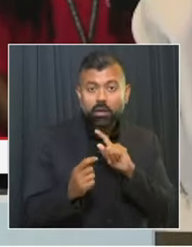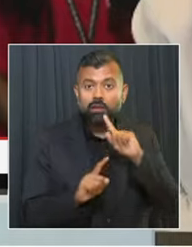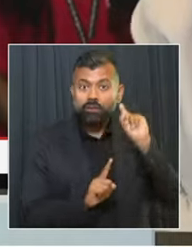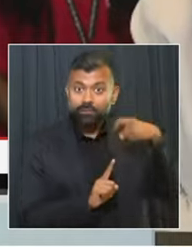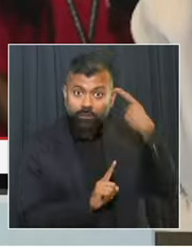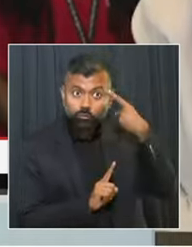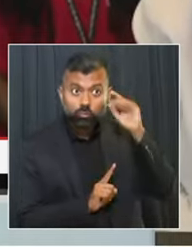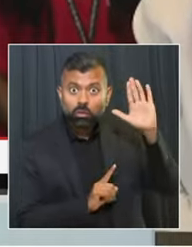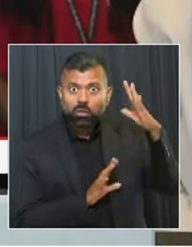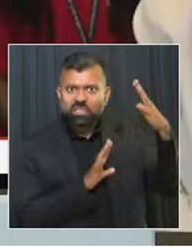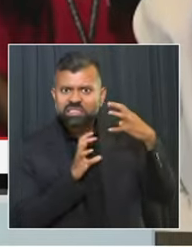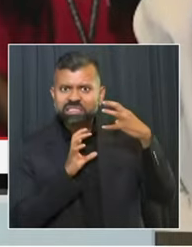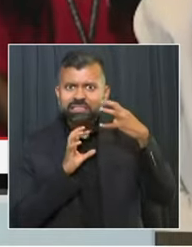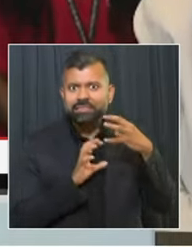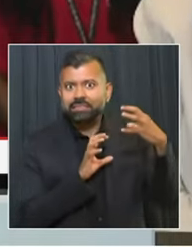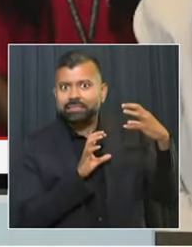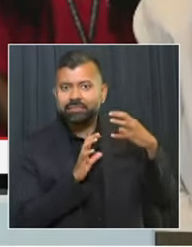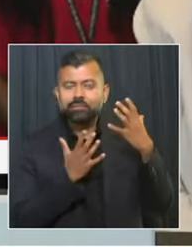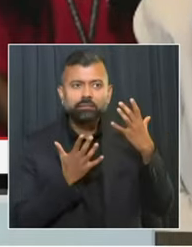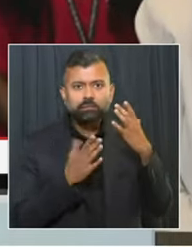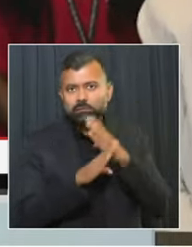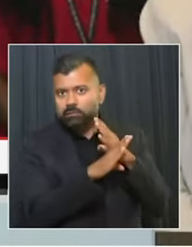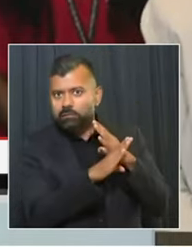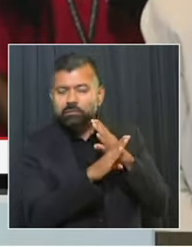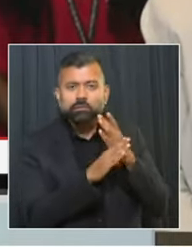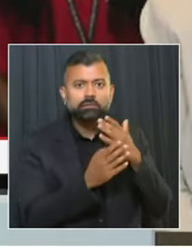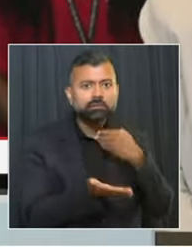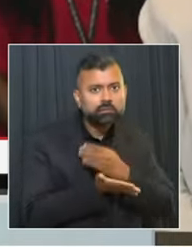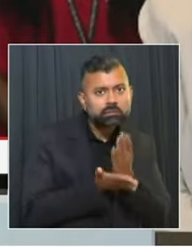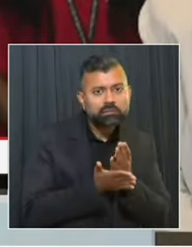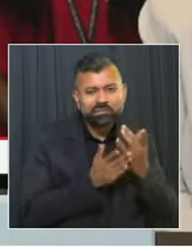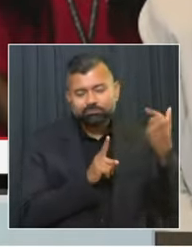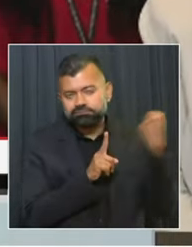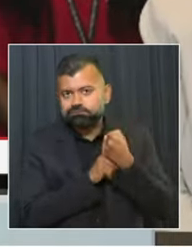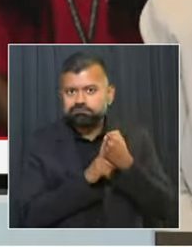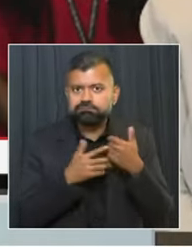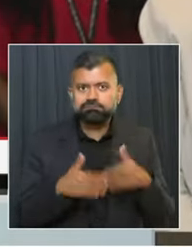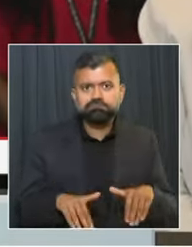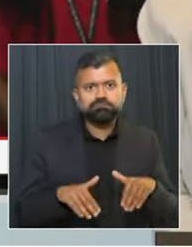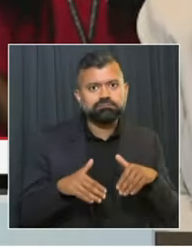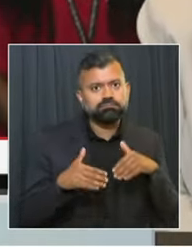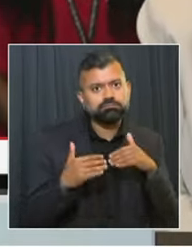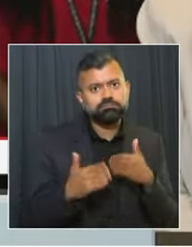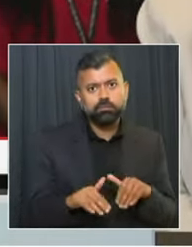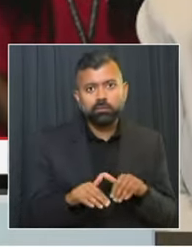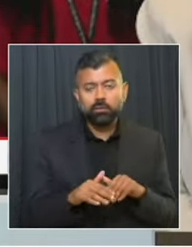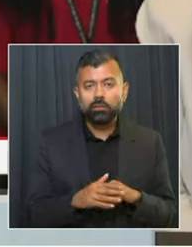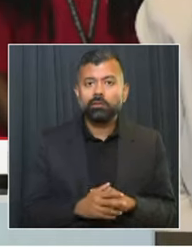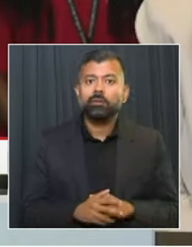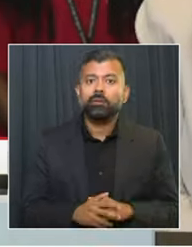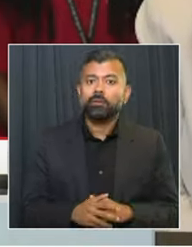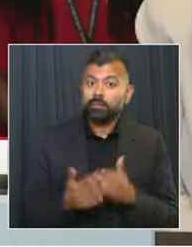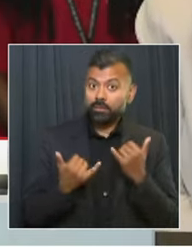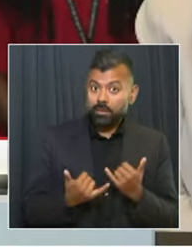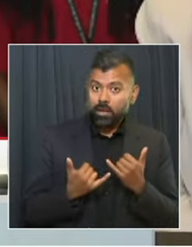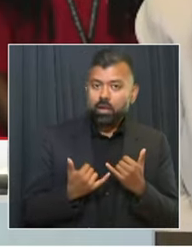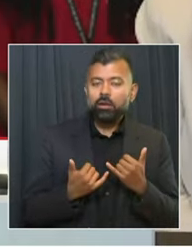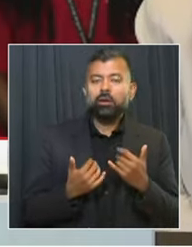is one that has real impacts on the city. So today we are pleased to deliver that